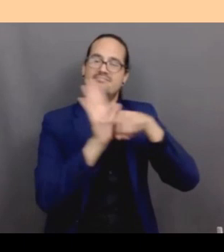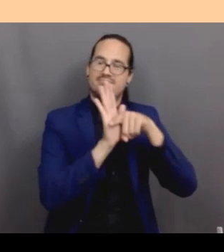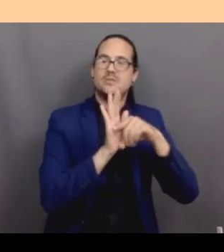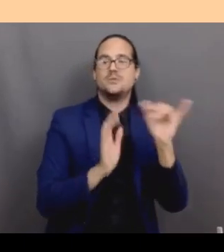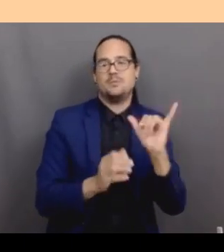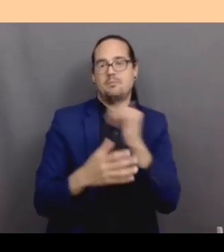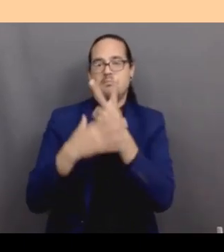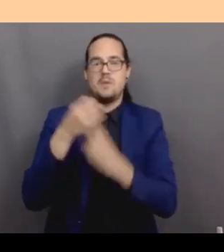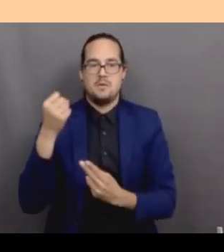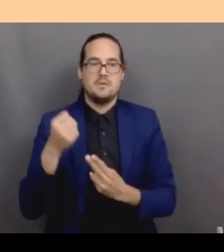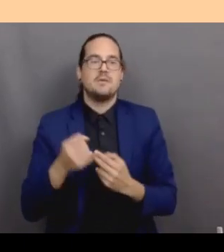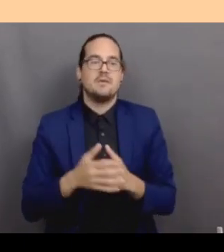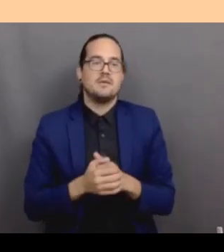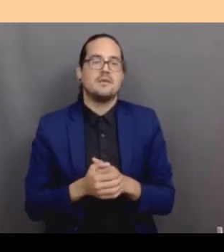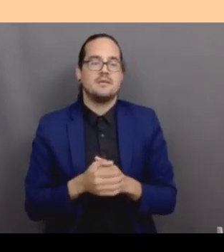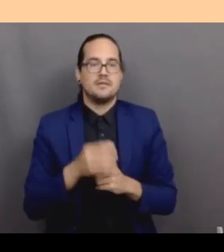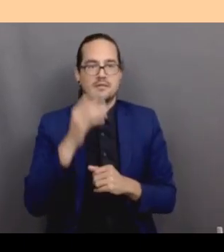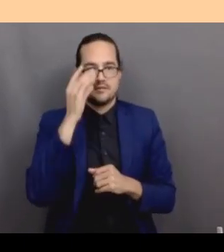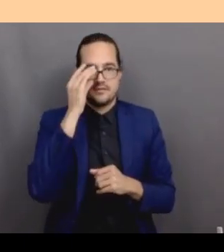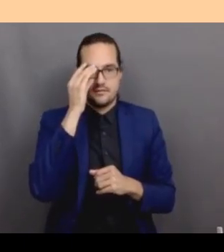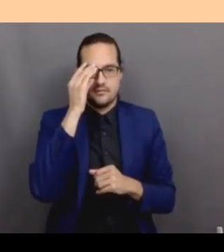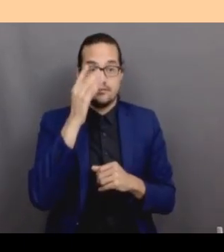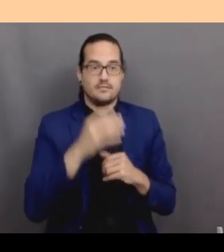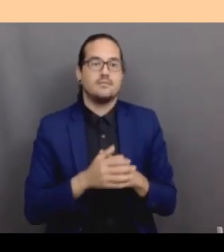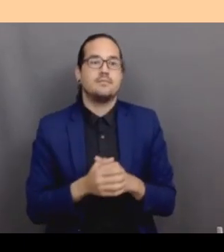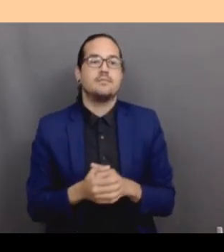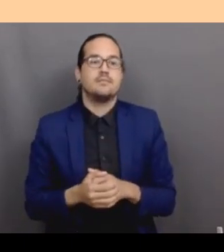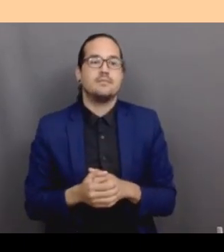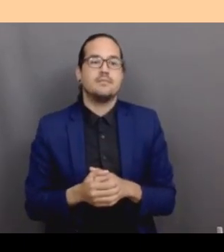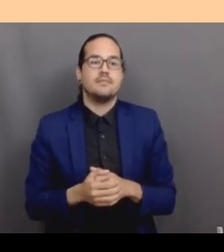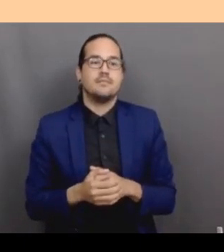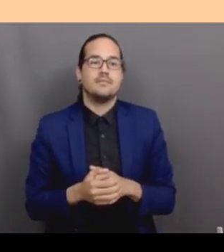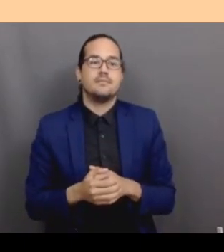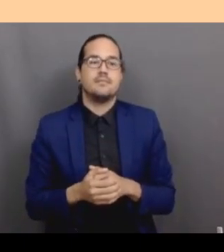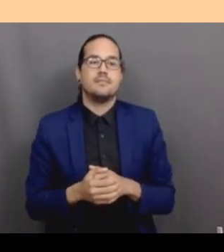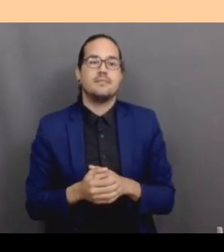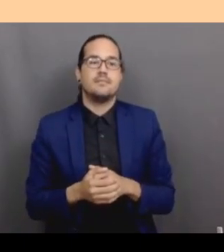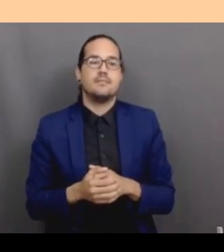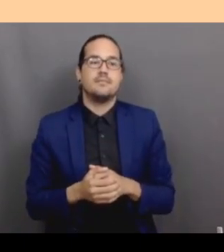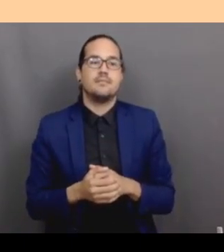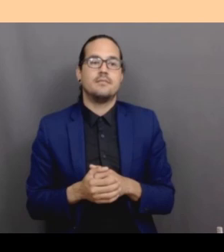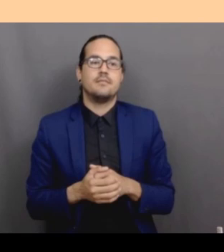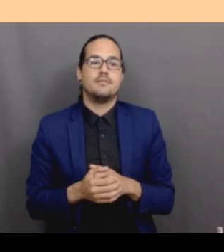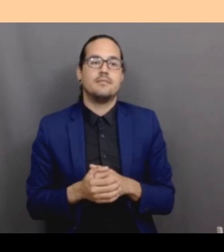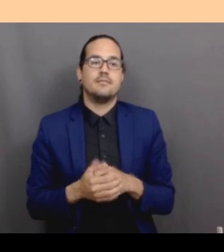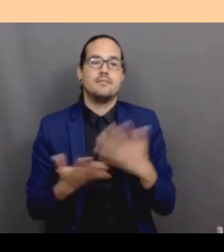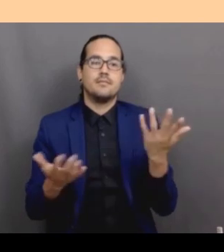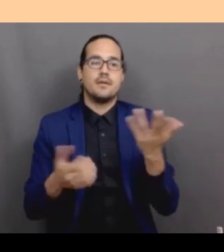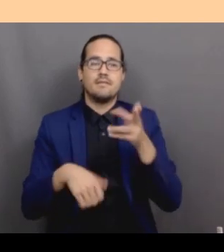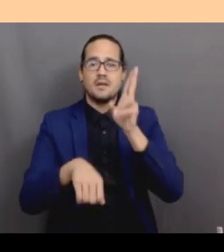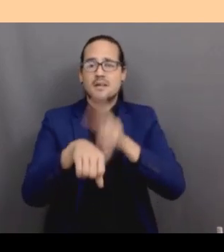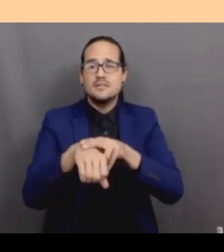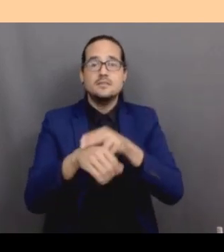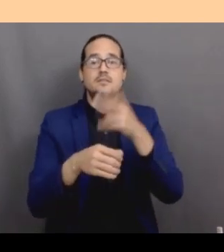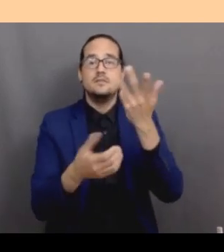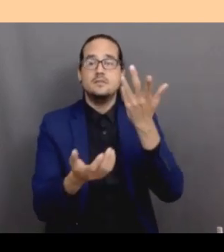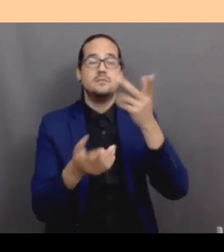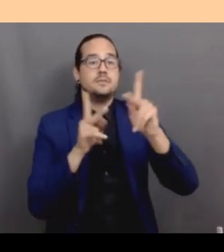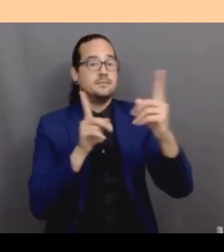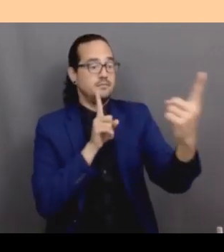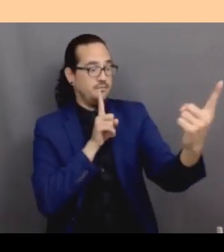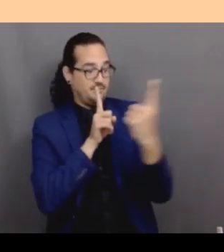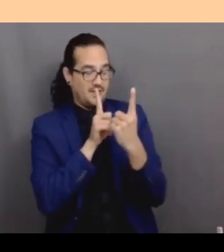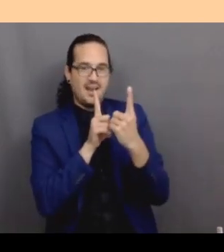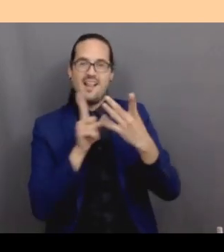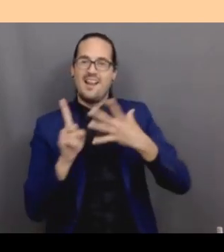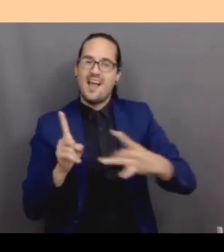people would benefit better from face-to-face, and that the telemedicine isn't preferred. And so we are going to be looking